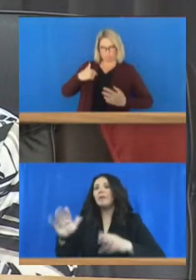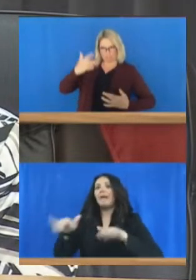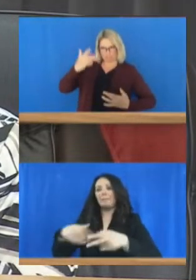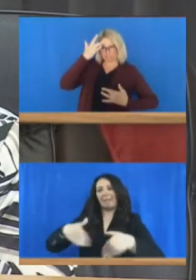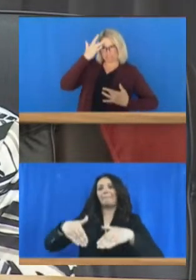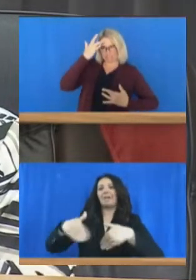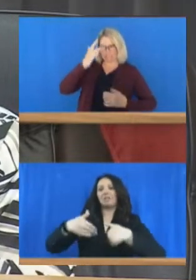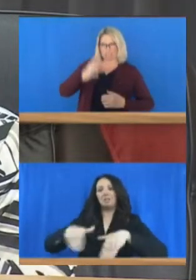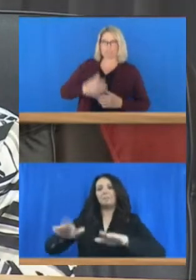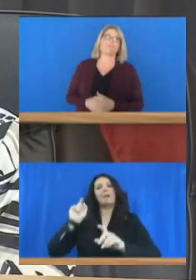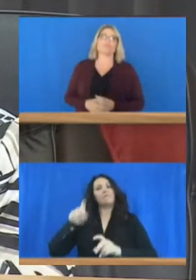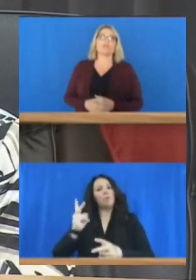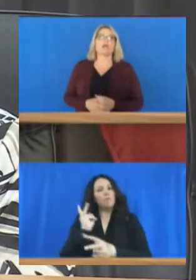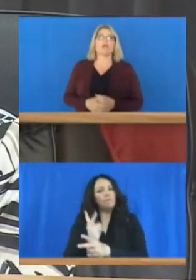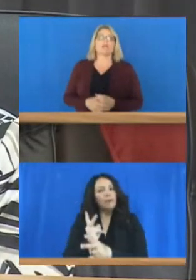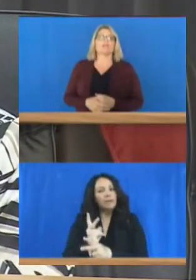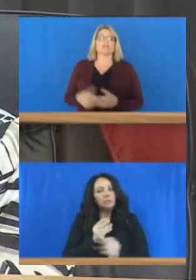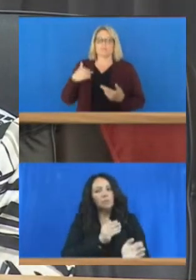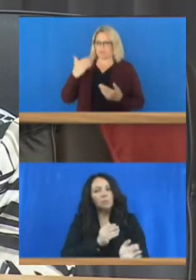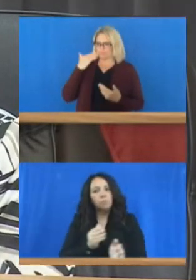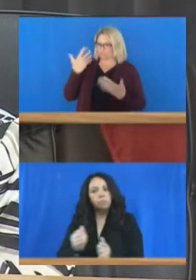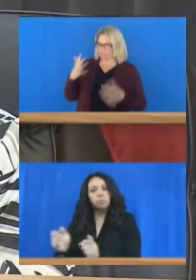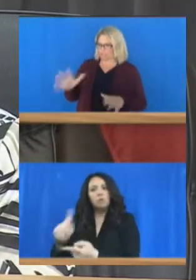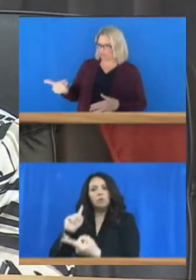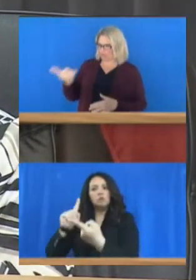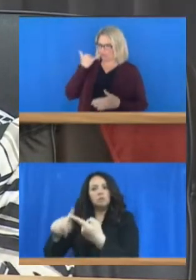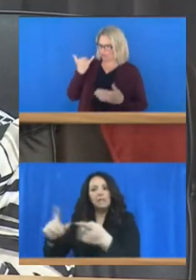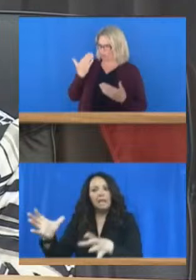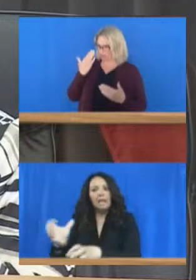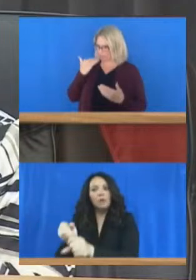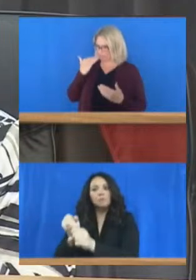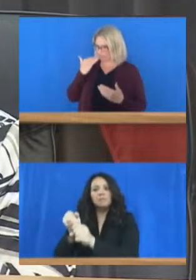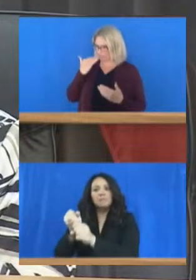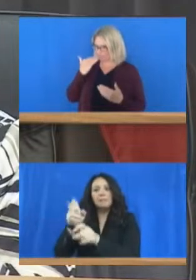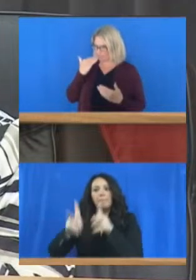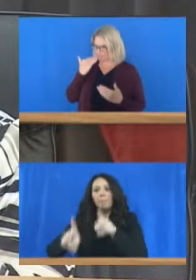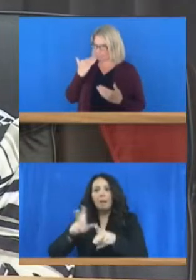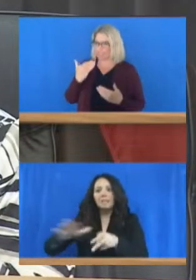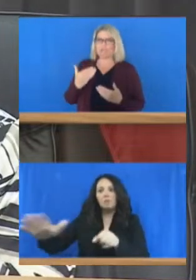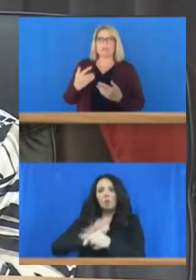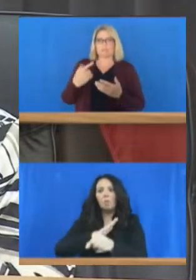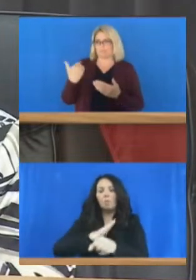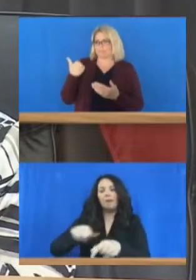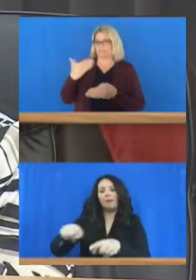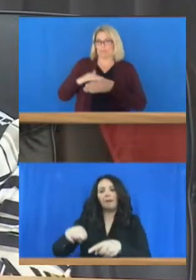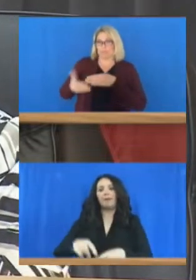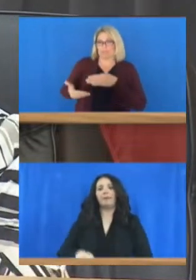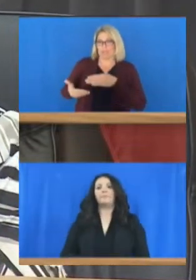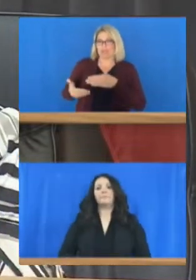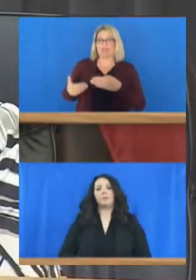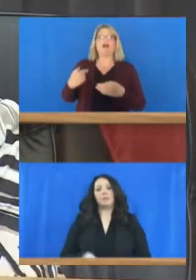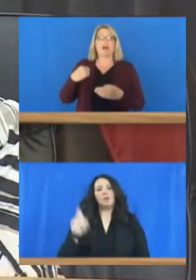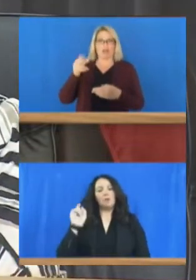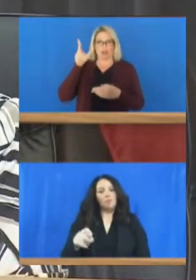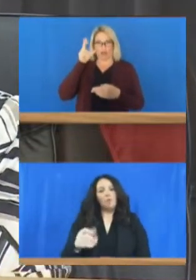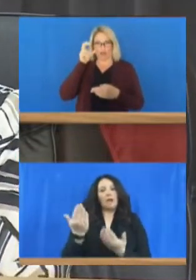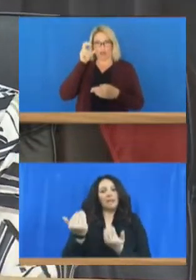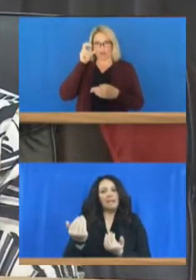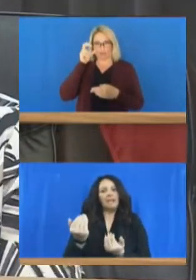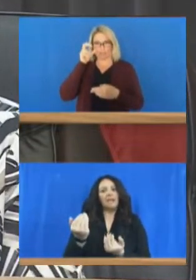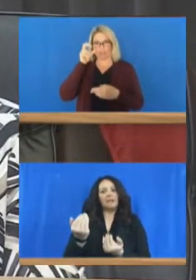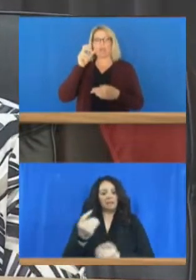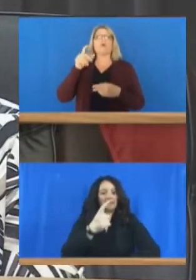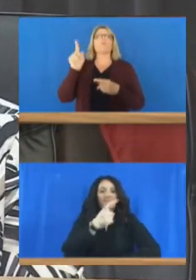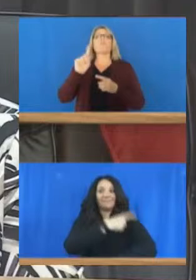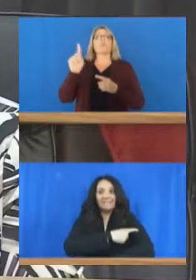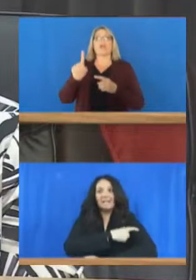have been implicated in some of the transmission of the variants recently. So hand washing is super, super, super important. And also